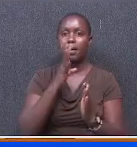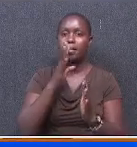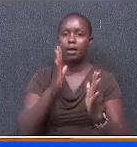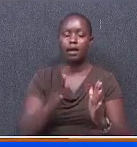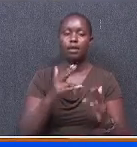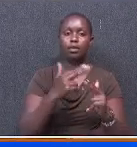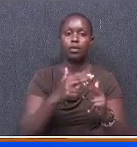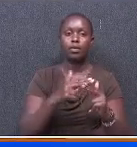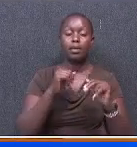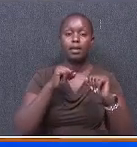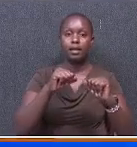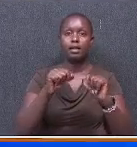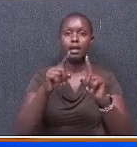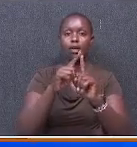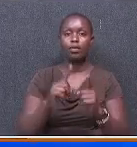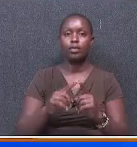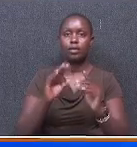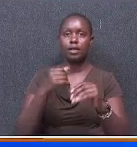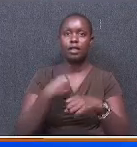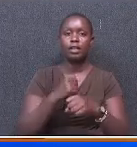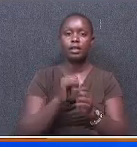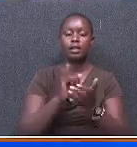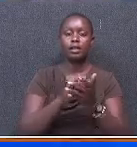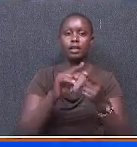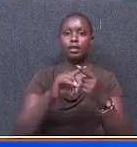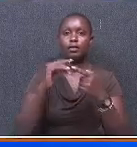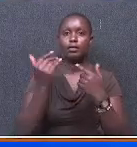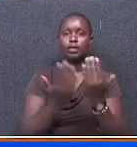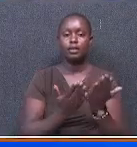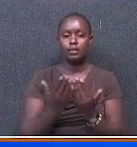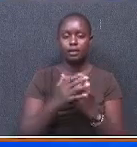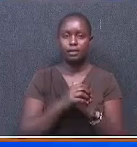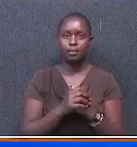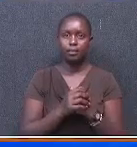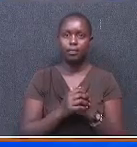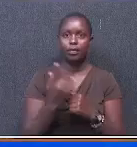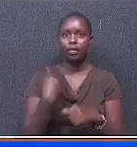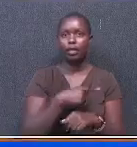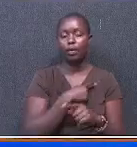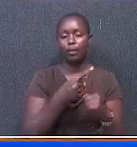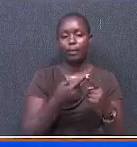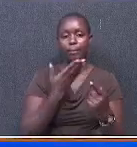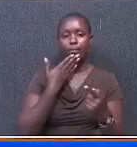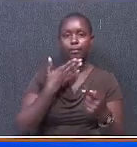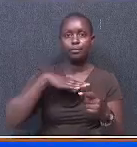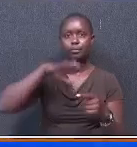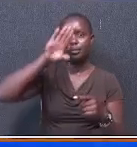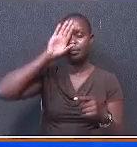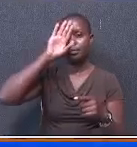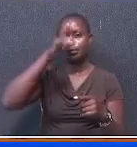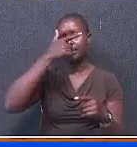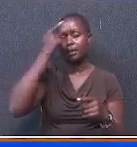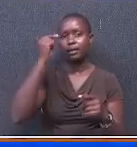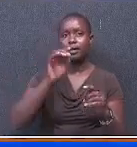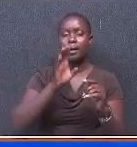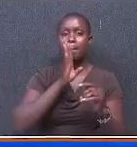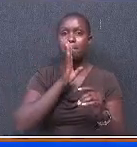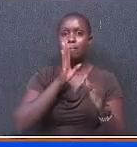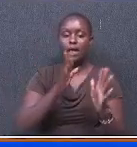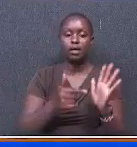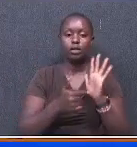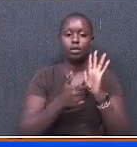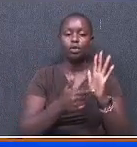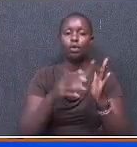the executive and derail delivery of services. We are disappointed because the Speaker chose